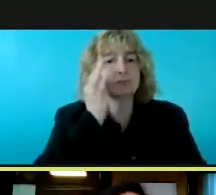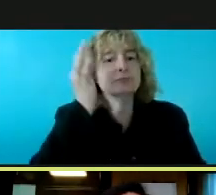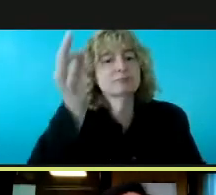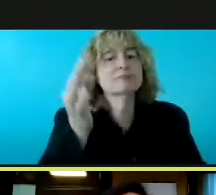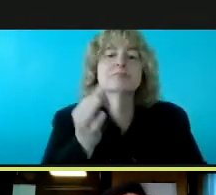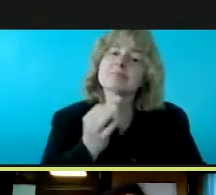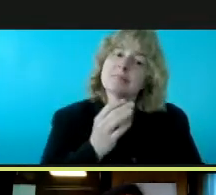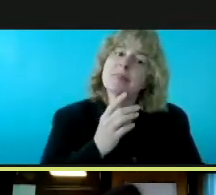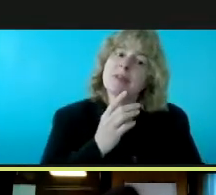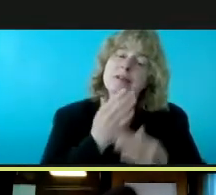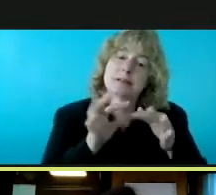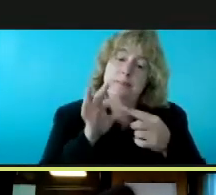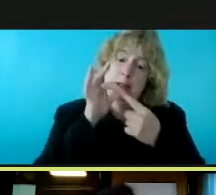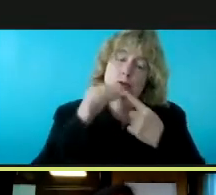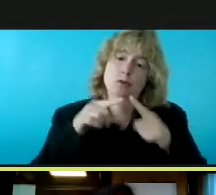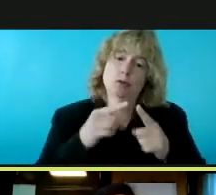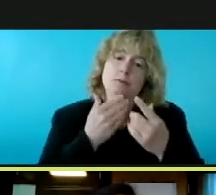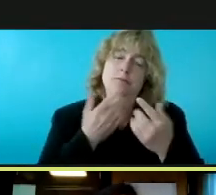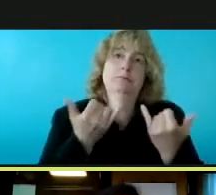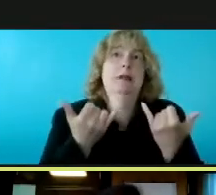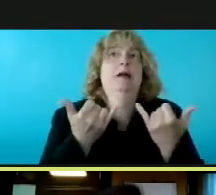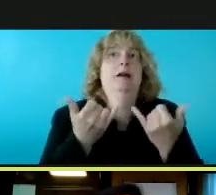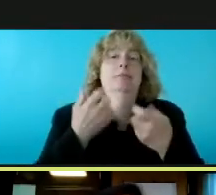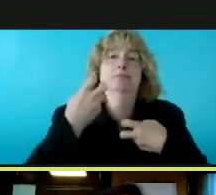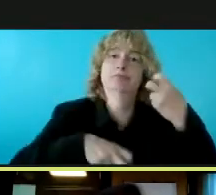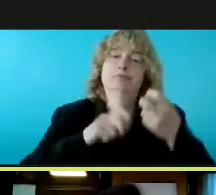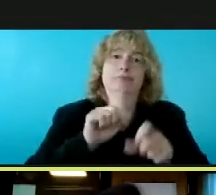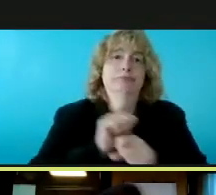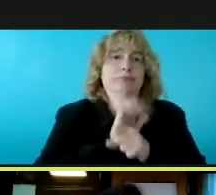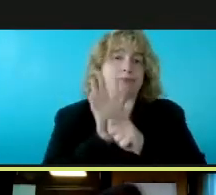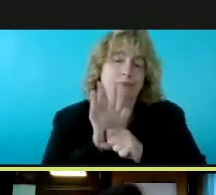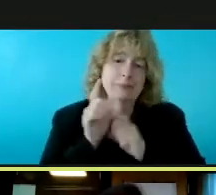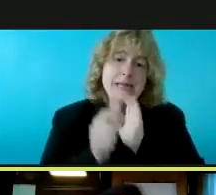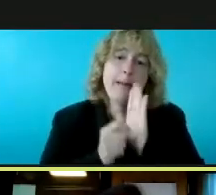times. Up next, we have